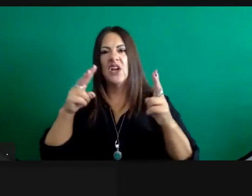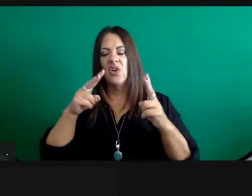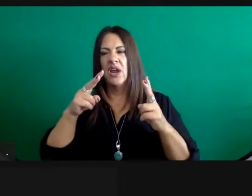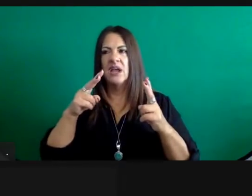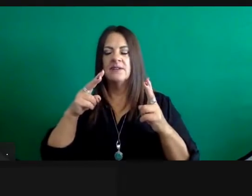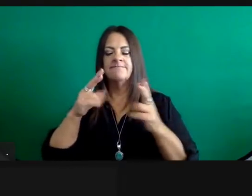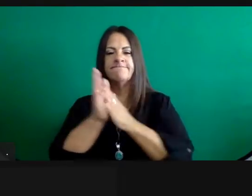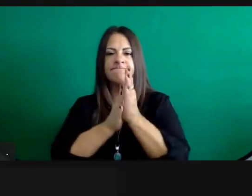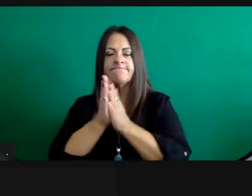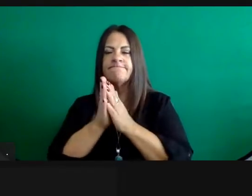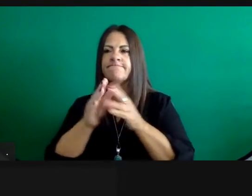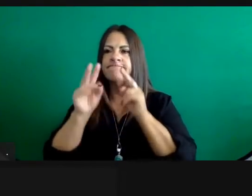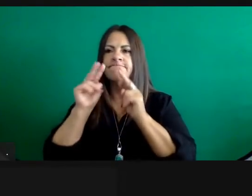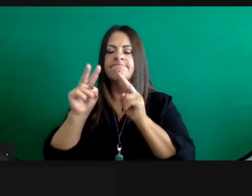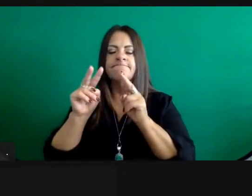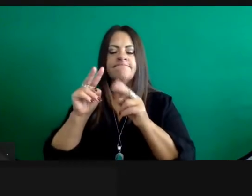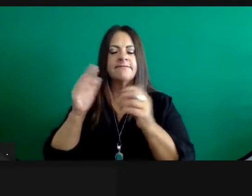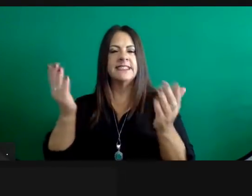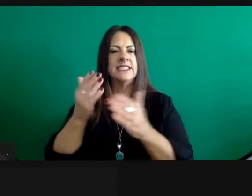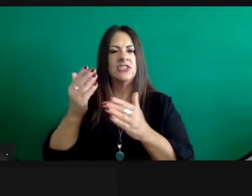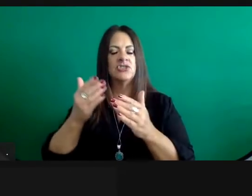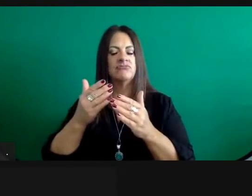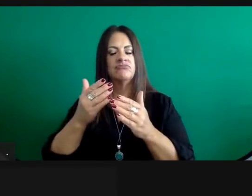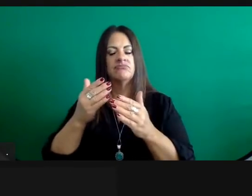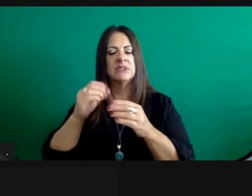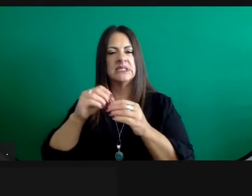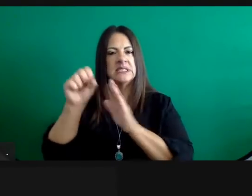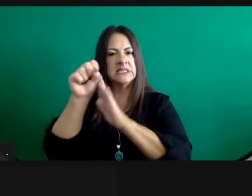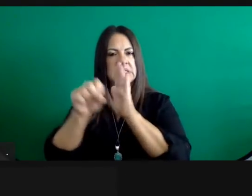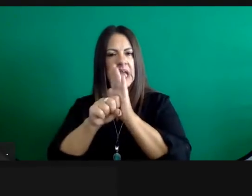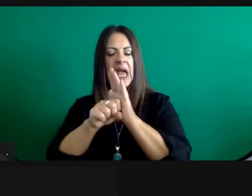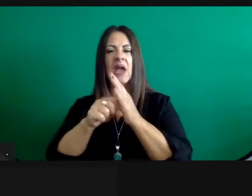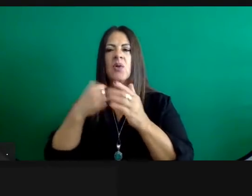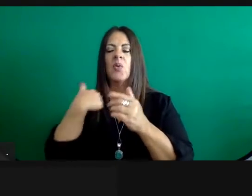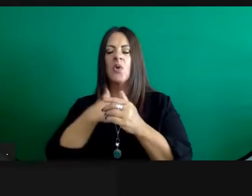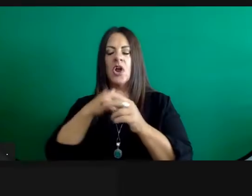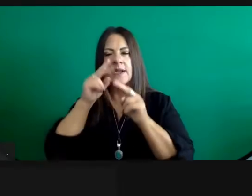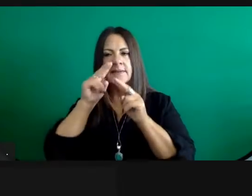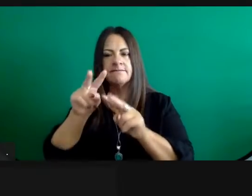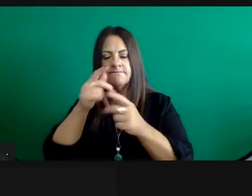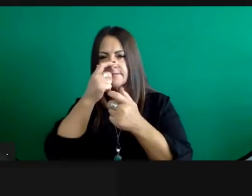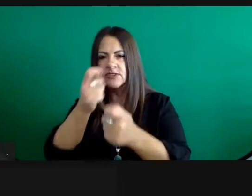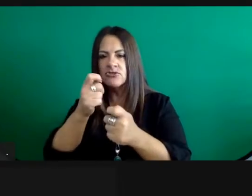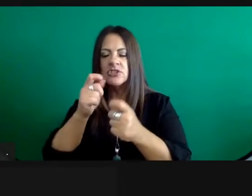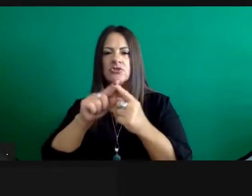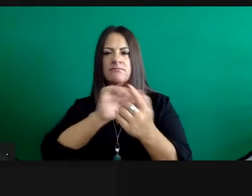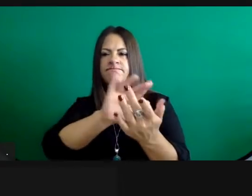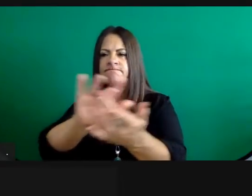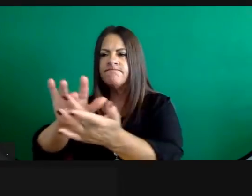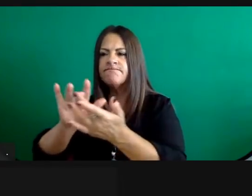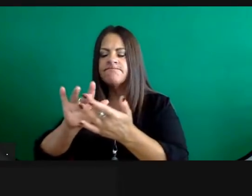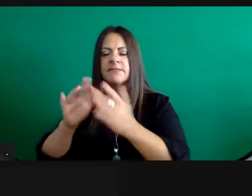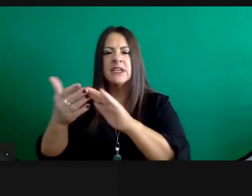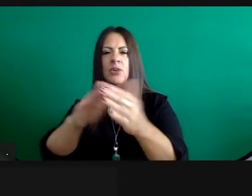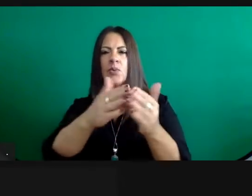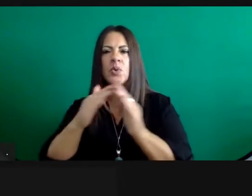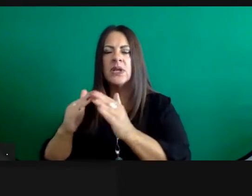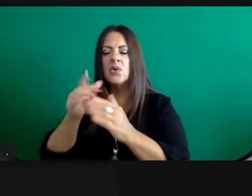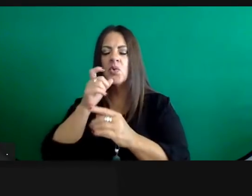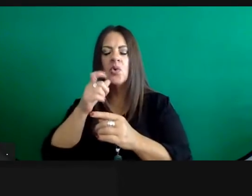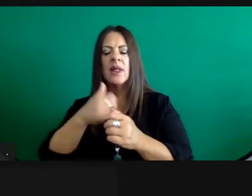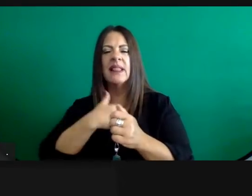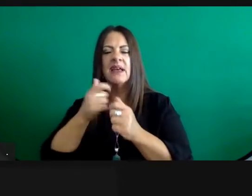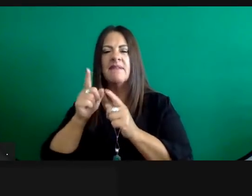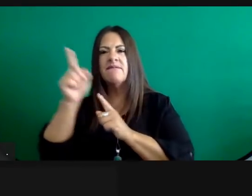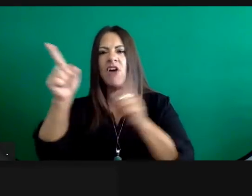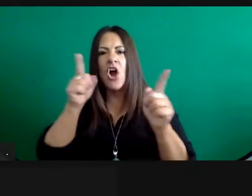on working with harder to reach communities, whether those are rural communities or disproportionately impacted communities, even in urban